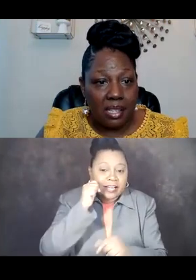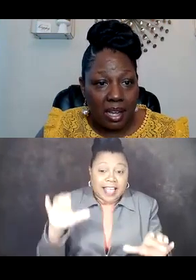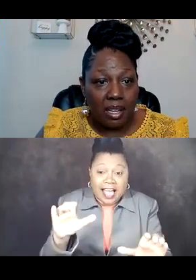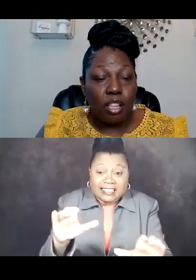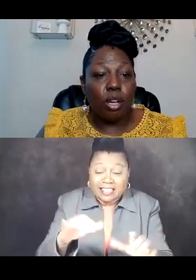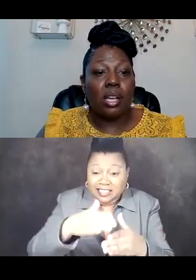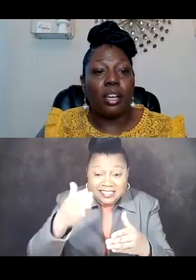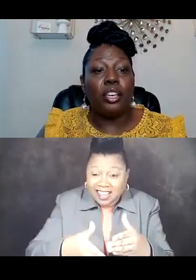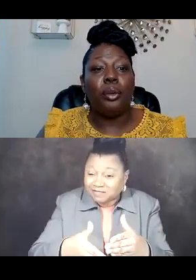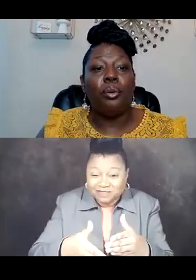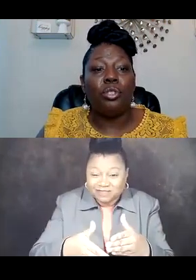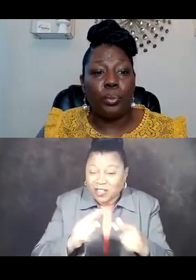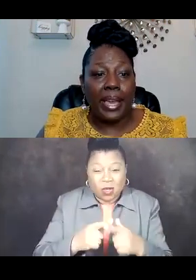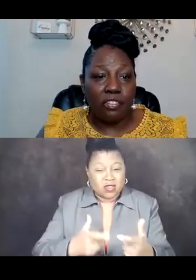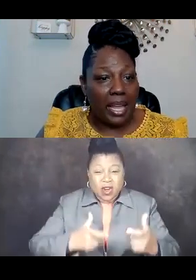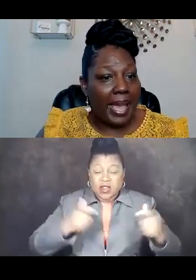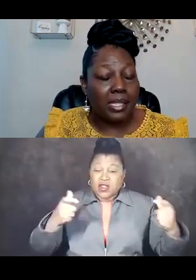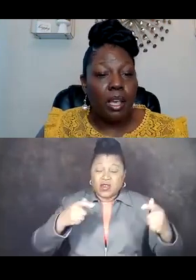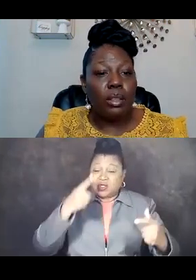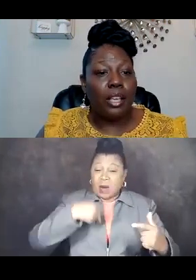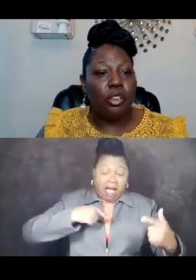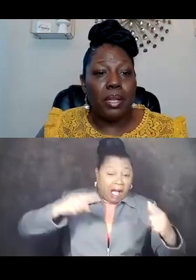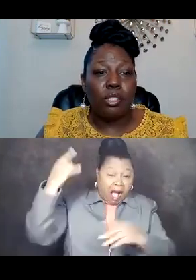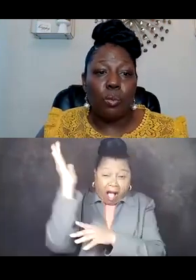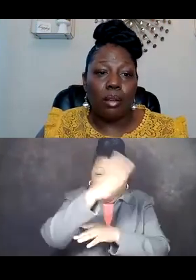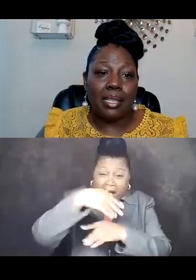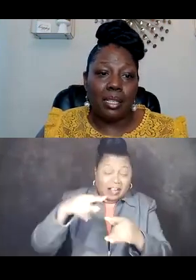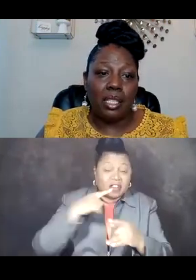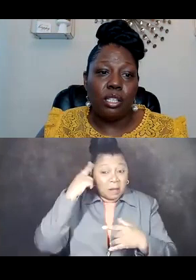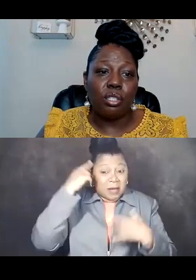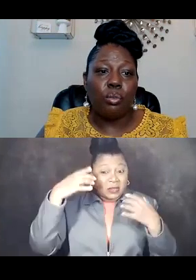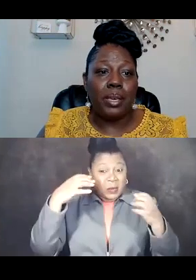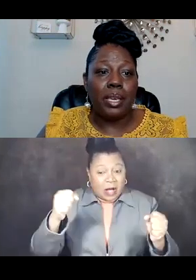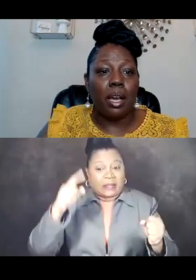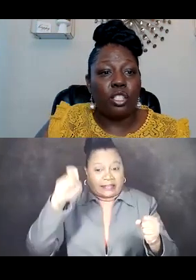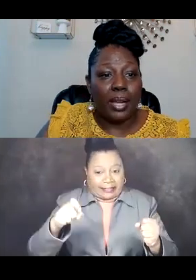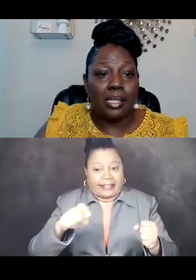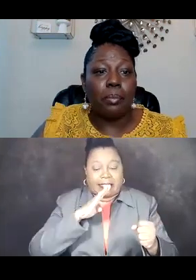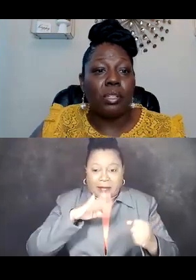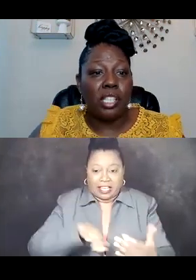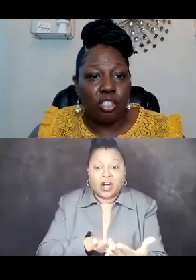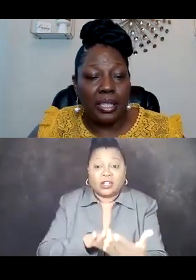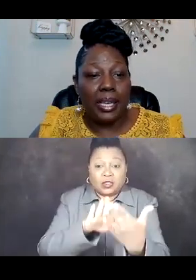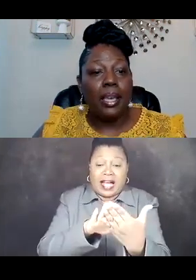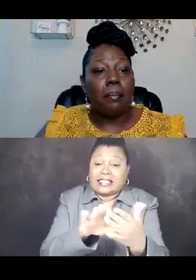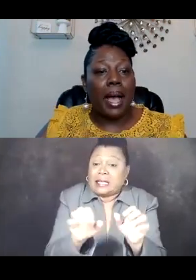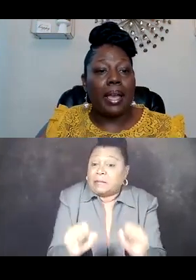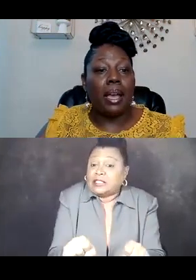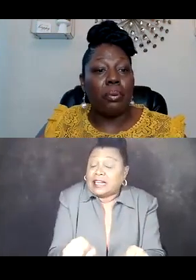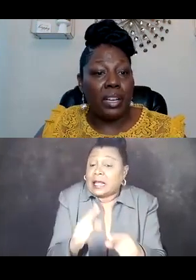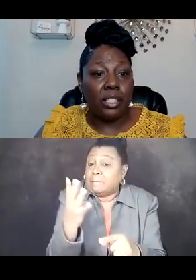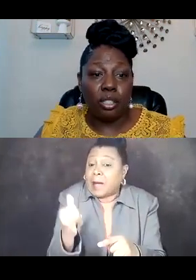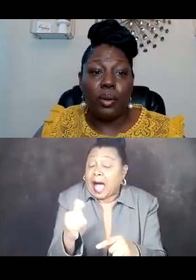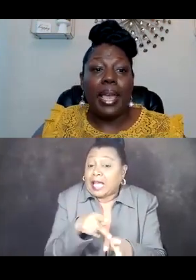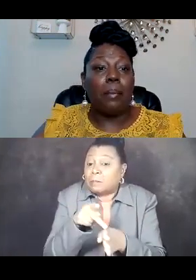activities done. Those are huge red flags that your mental wellness needs to be addressed, potentially by